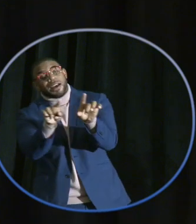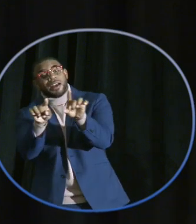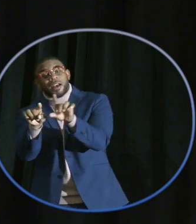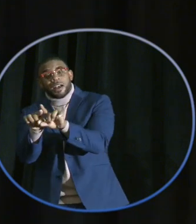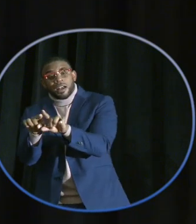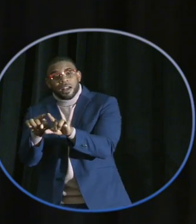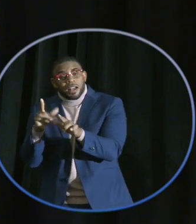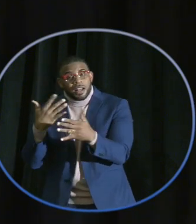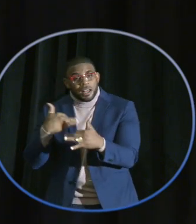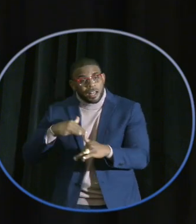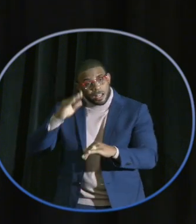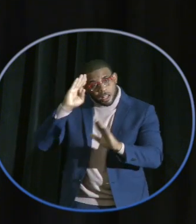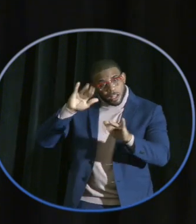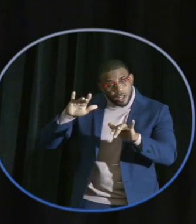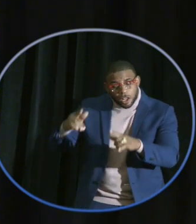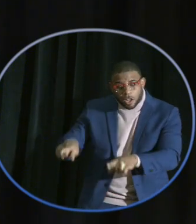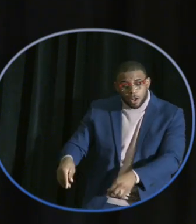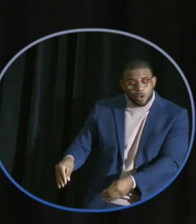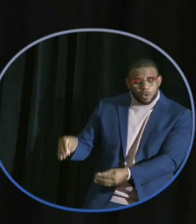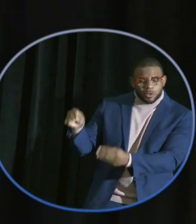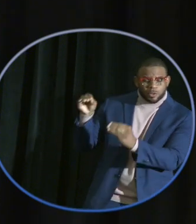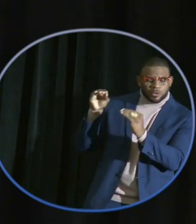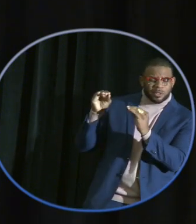as I go